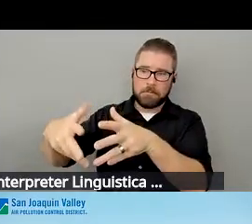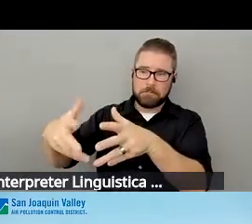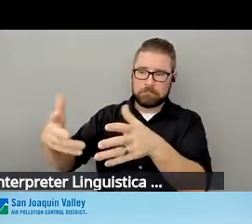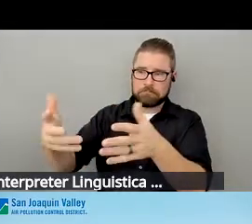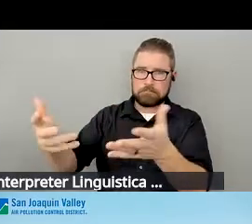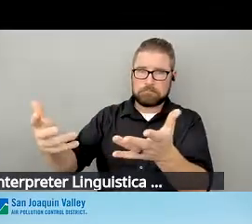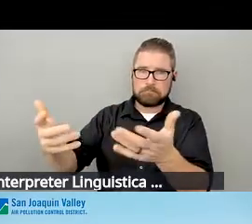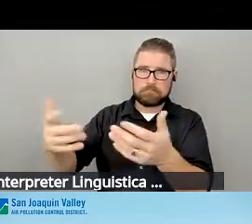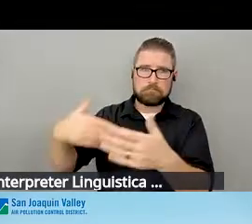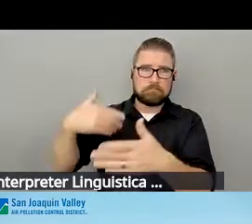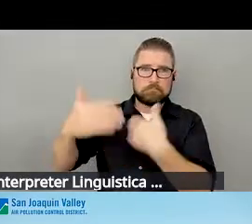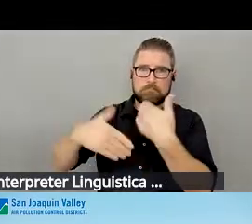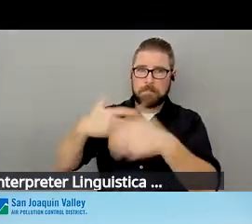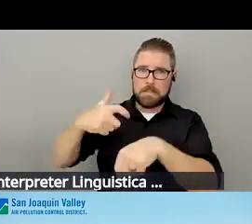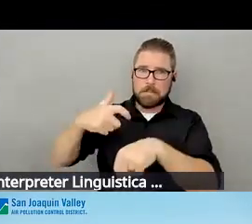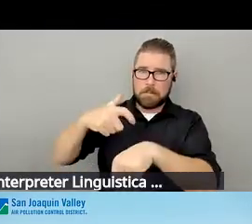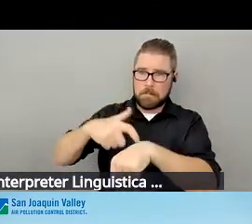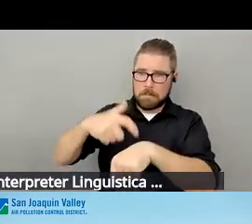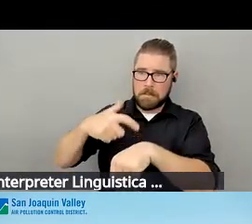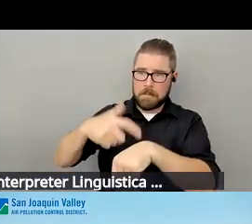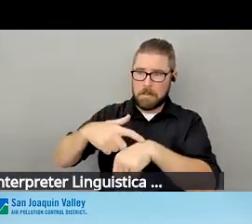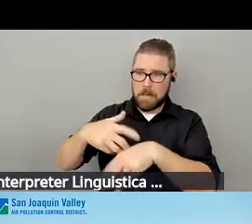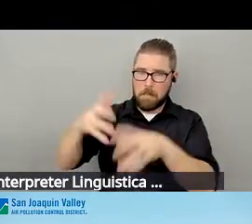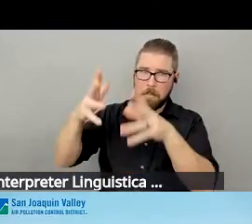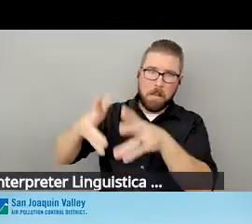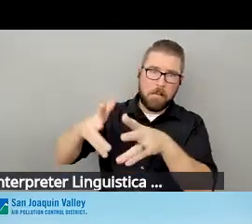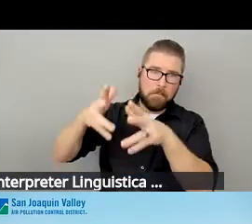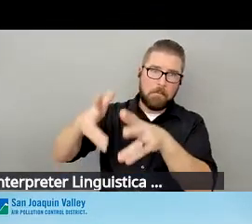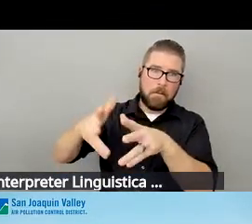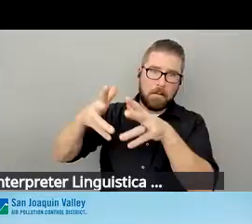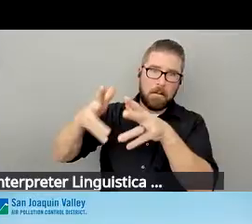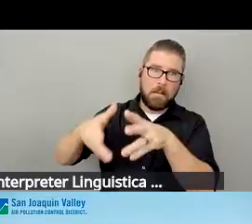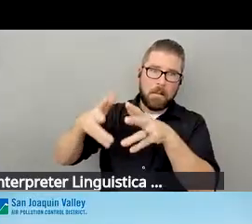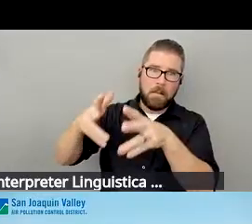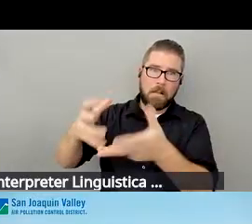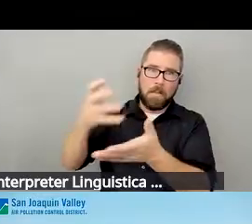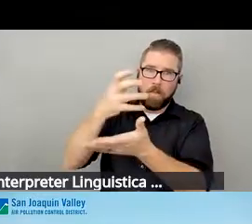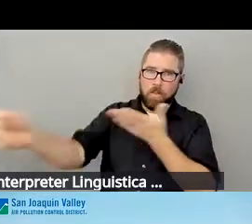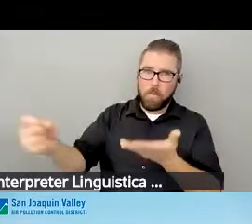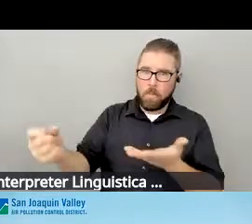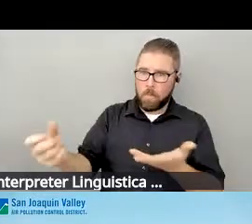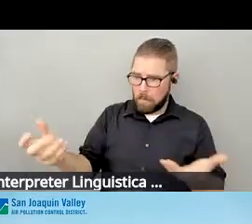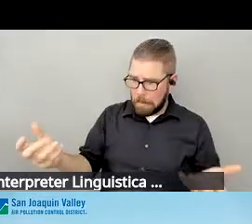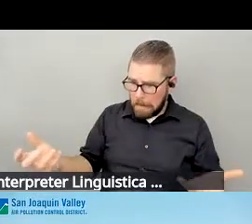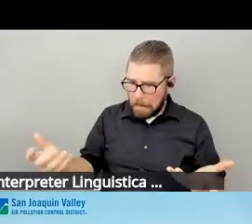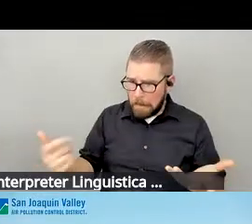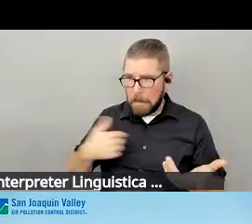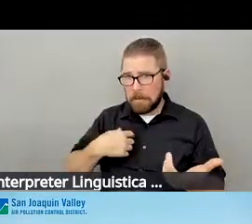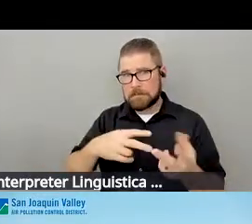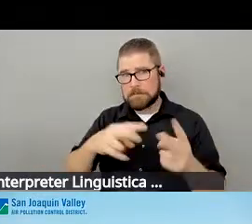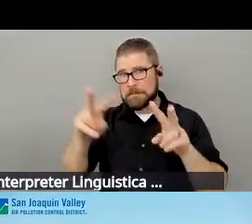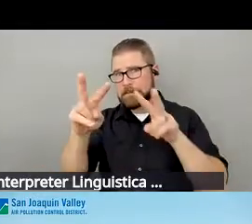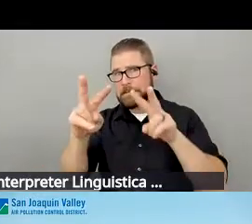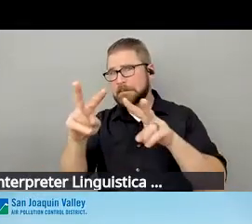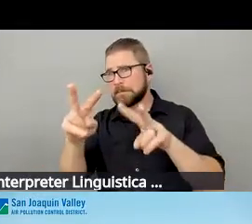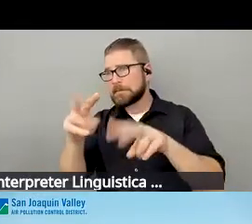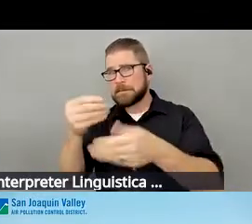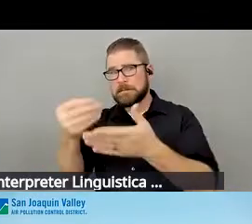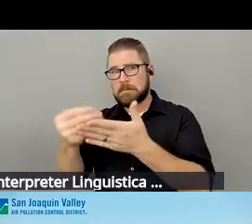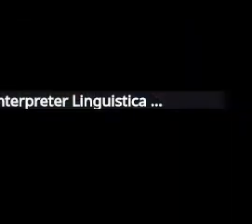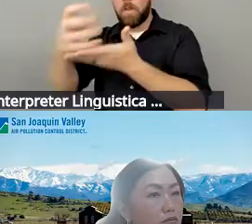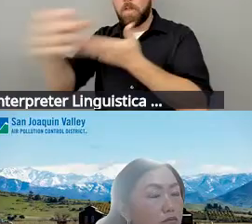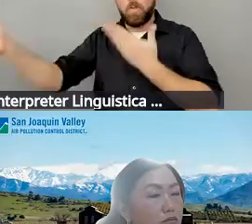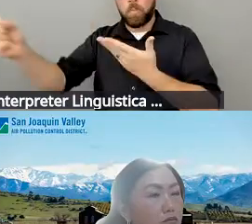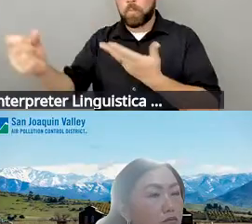time and losing it. I see it as use it or lose it, and I see us losing it. Yeah. And thanks,